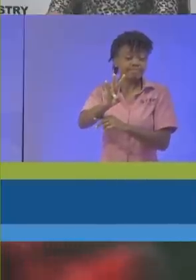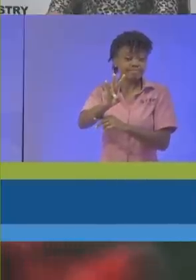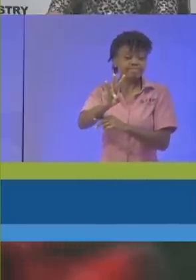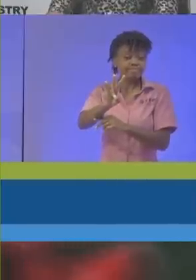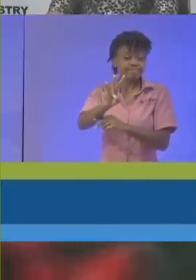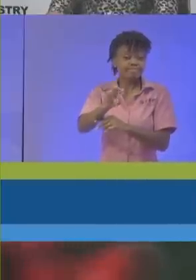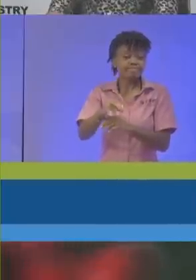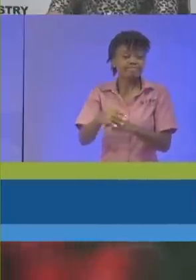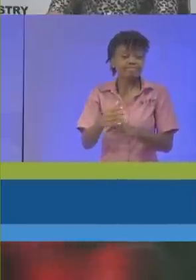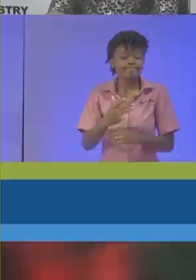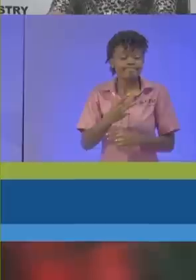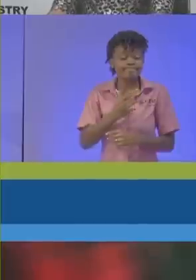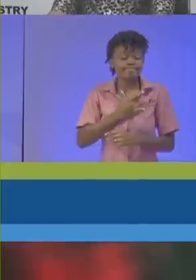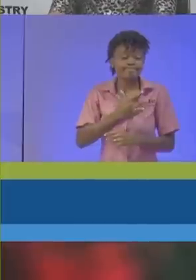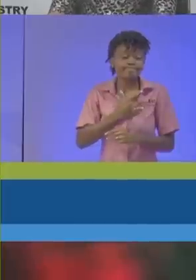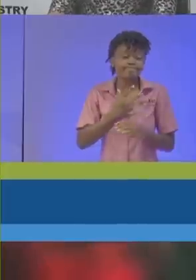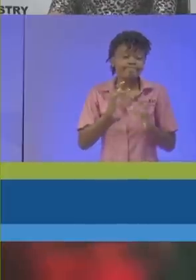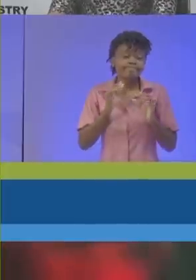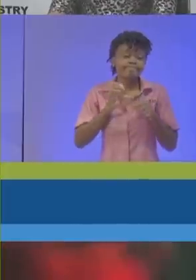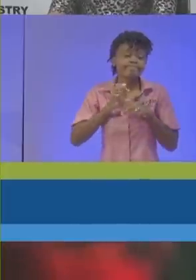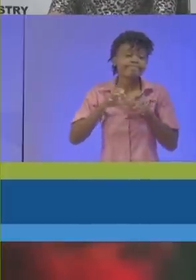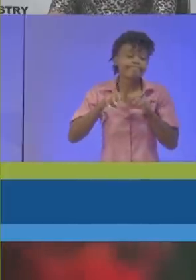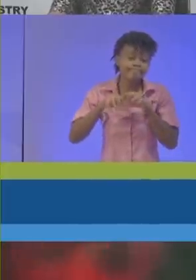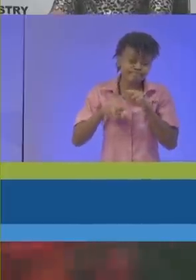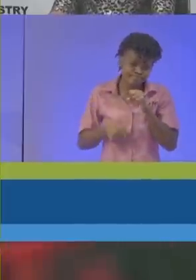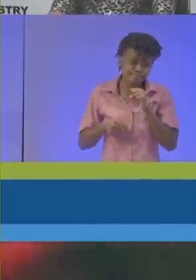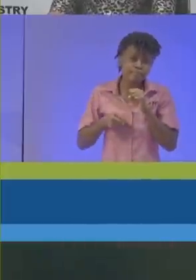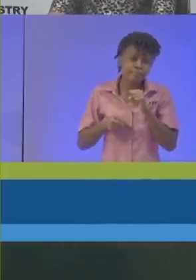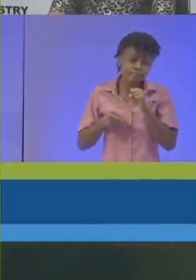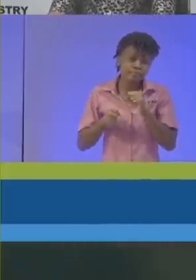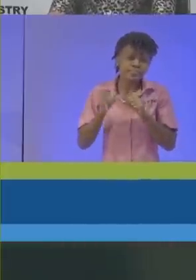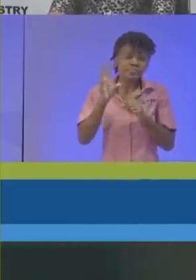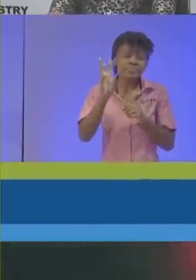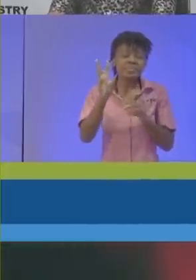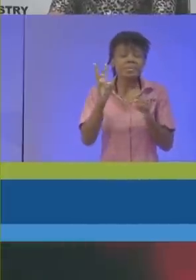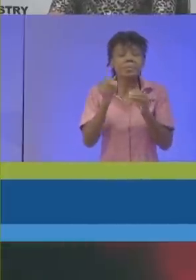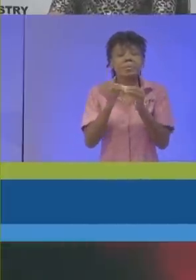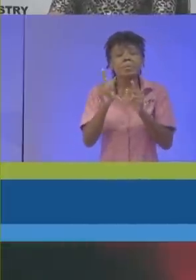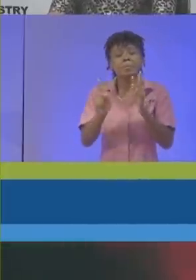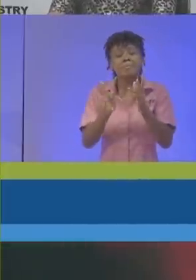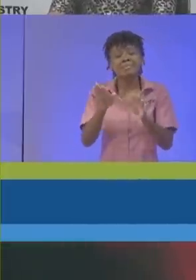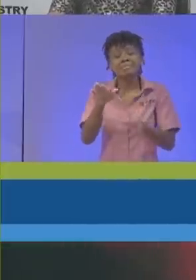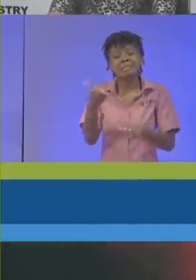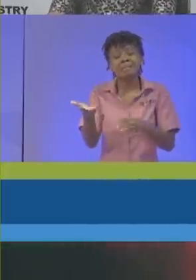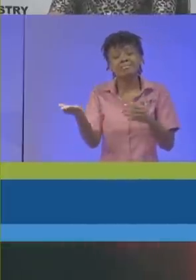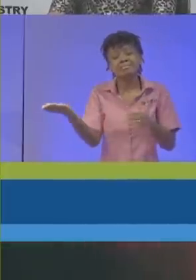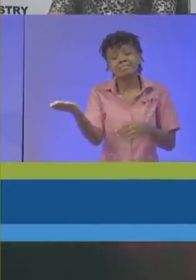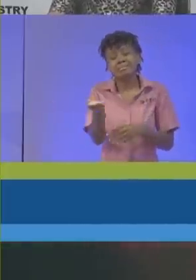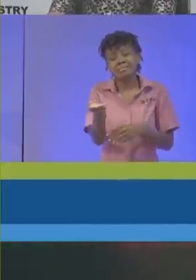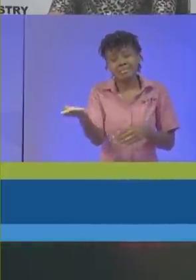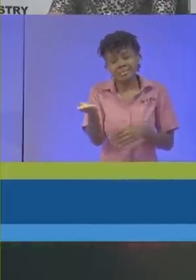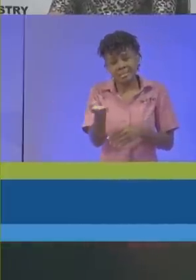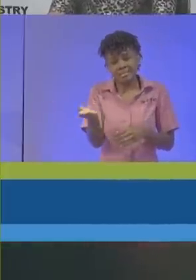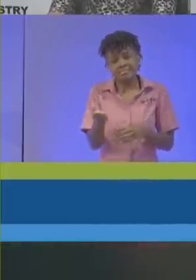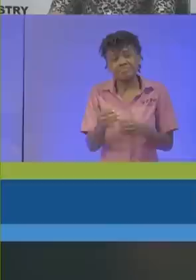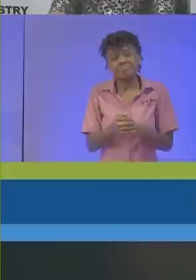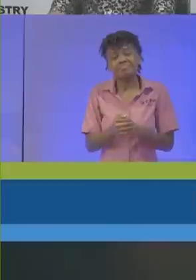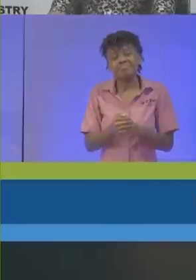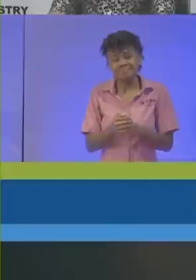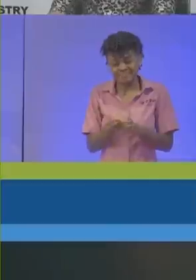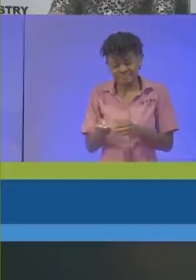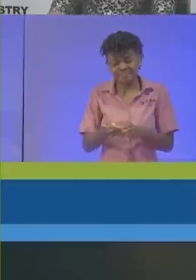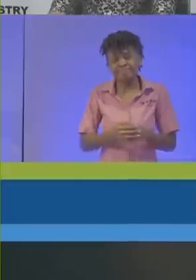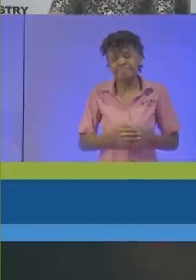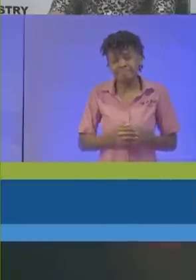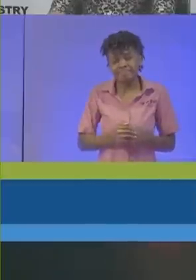Regrettably, 6 persons succumbed to this virus, taking the total number of deaths to date